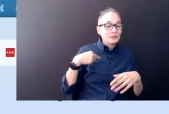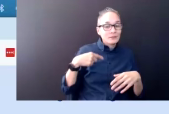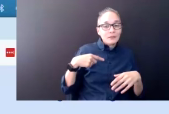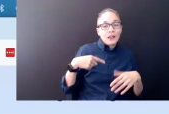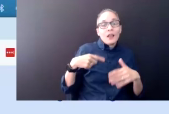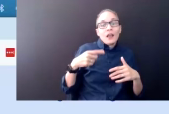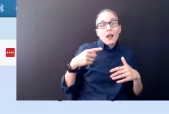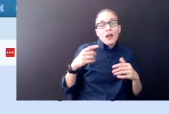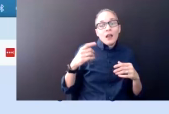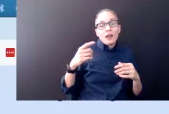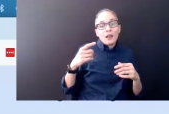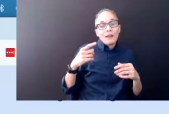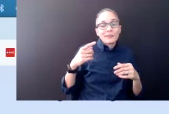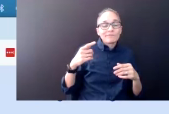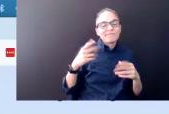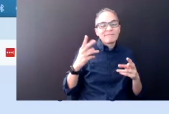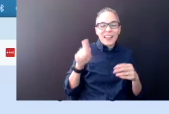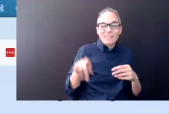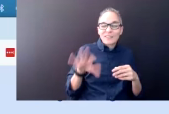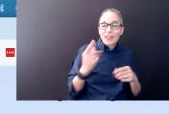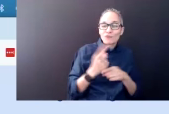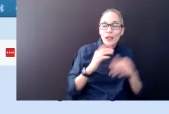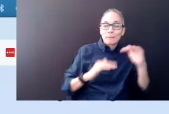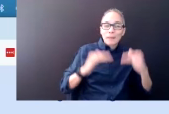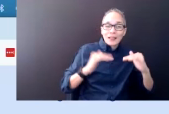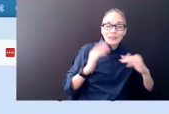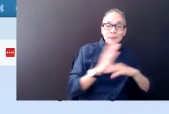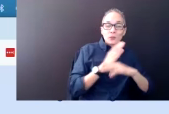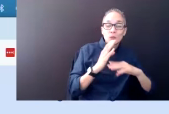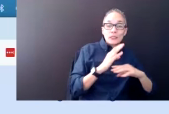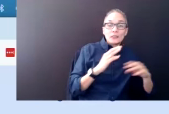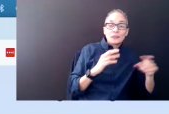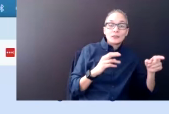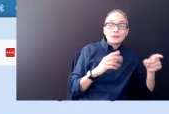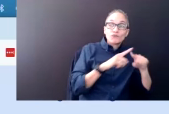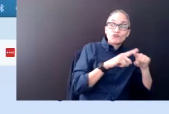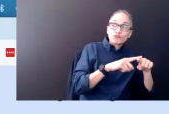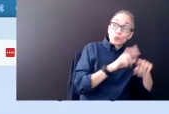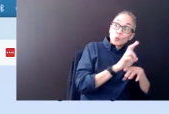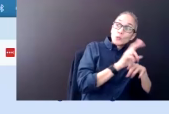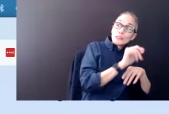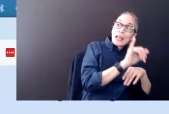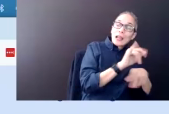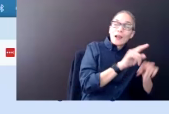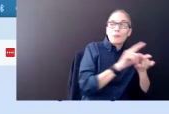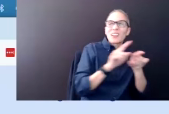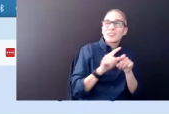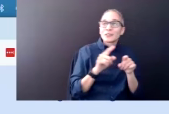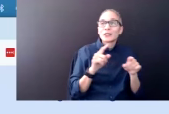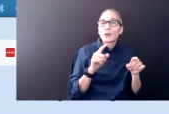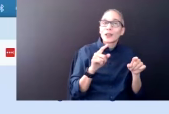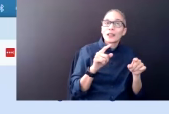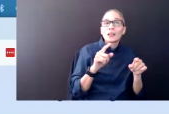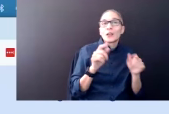think it's a balance between leaning into AI, but also especially in